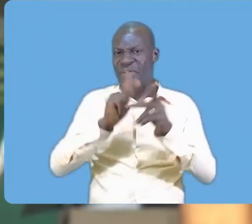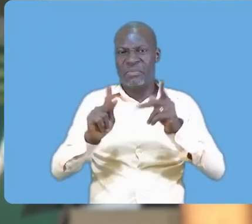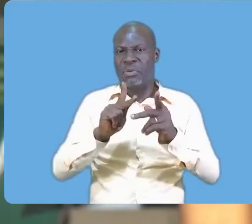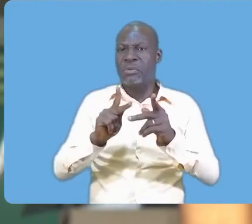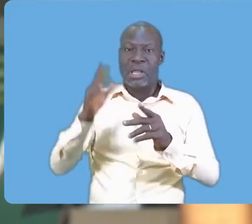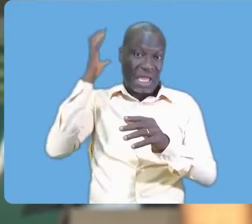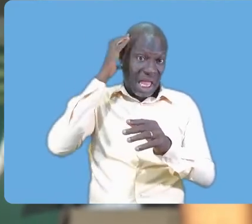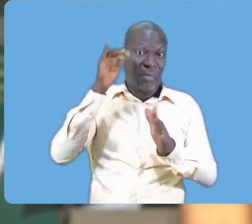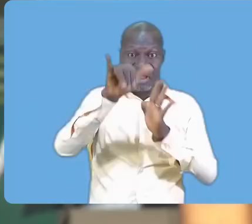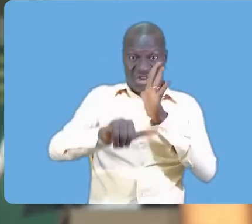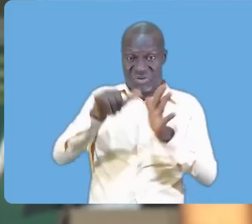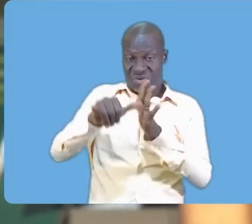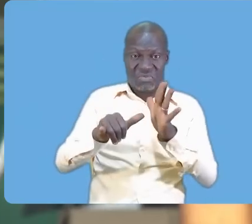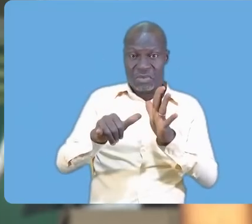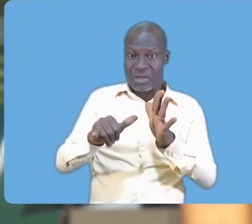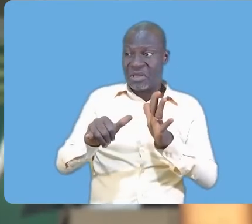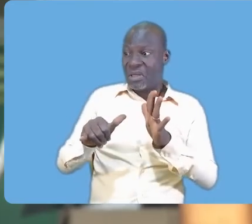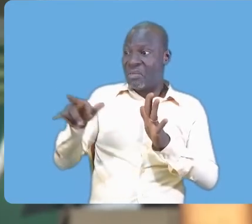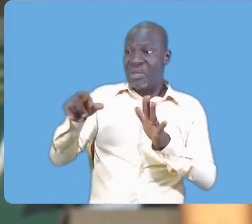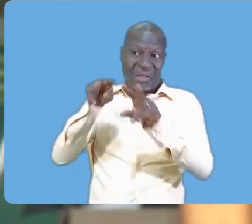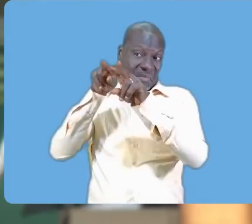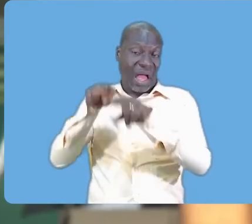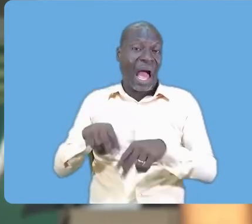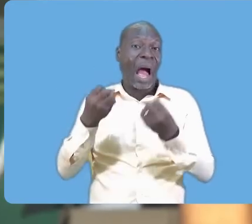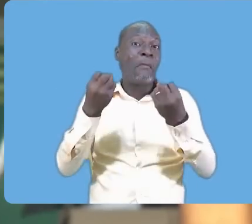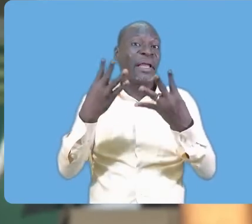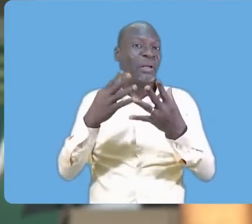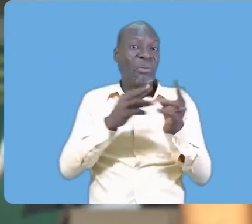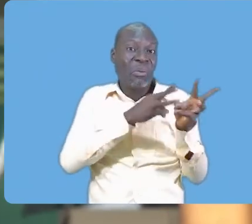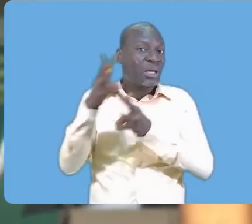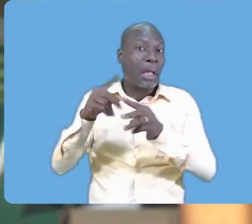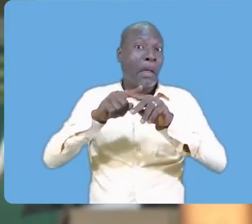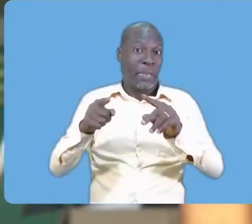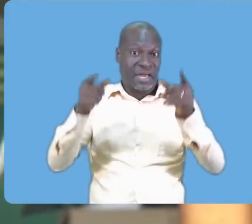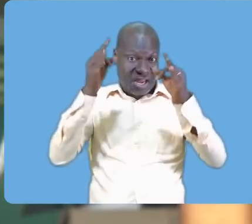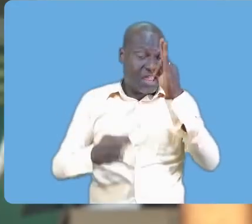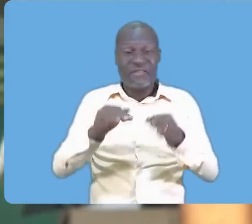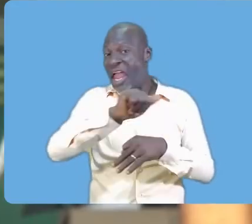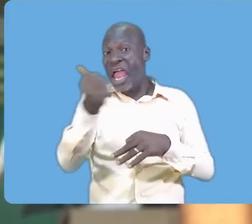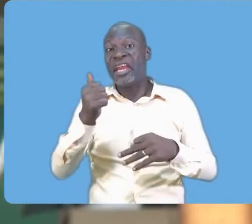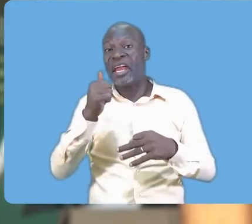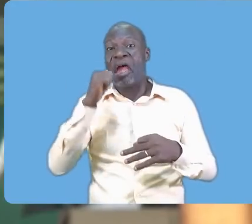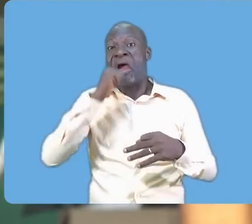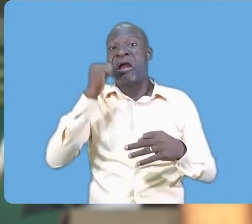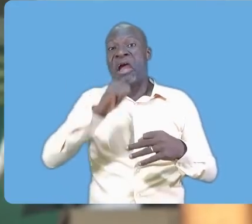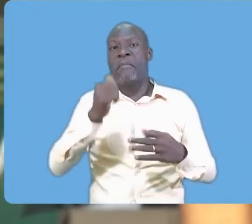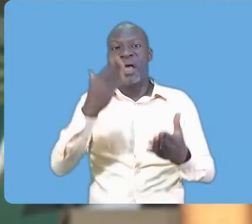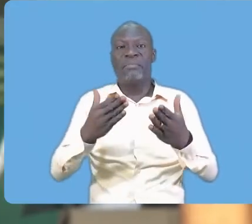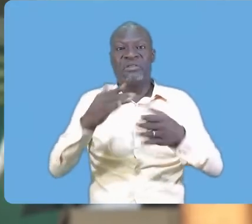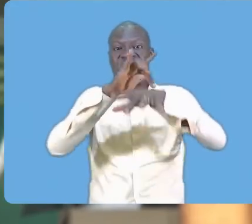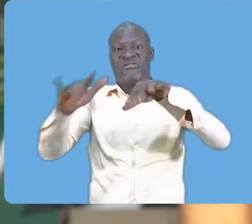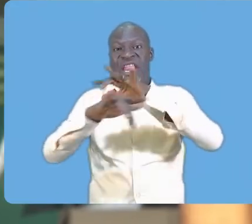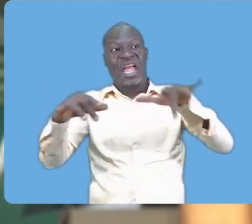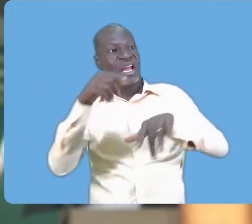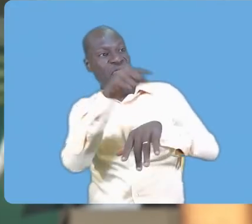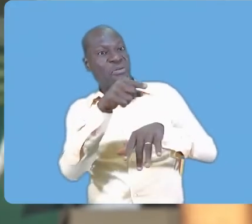no na sabe ma abayo bi enyi sabe ne to ho na won fa nche na hwe nipa do a ebekwa kwa sa de no any pardo esum